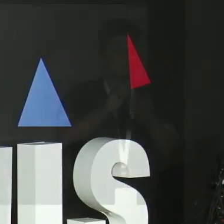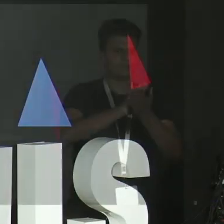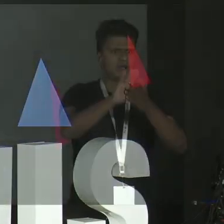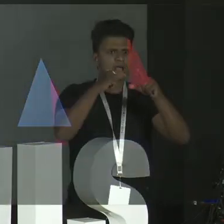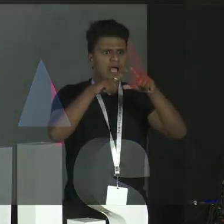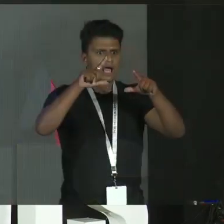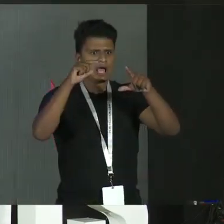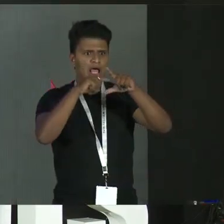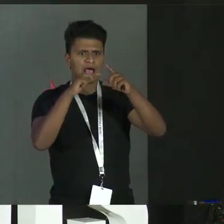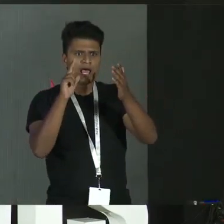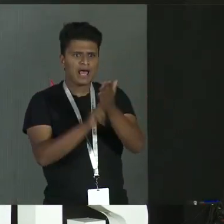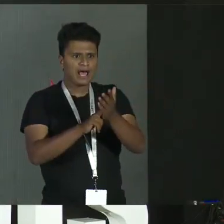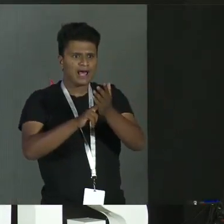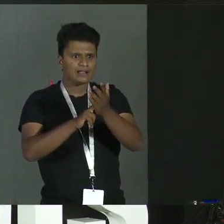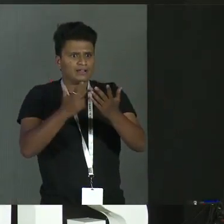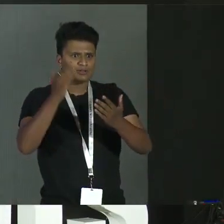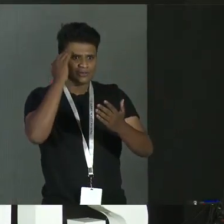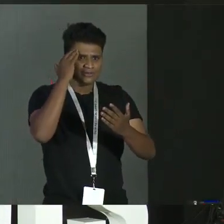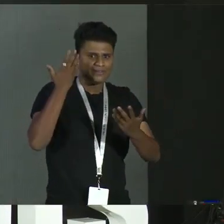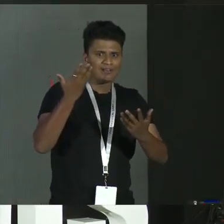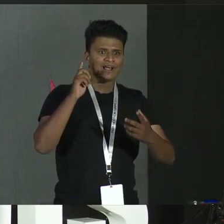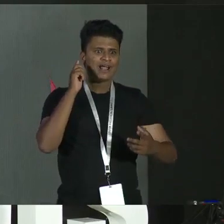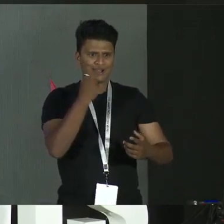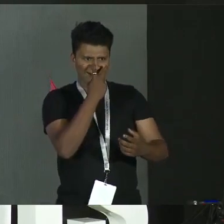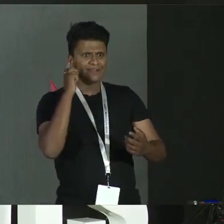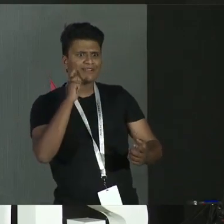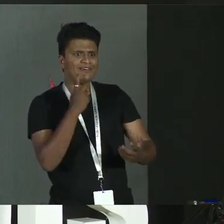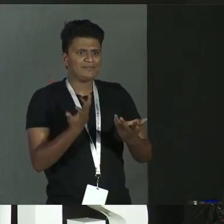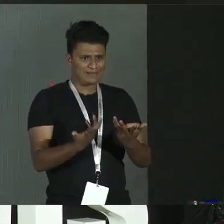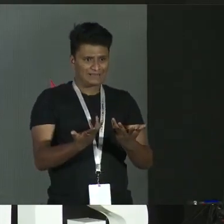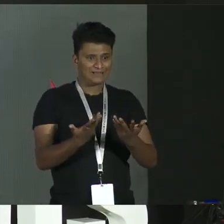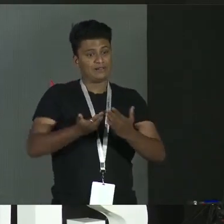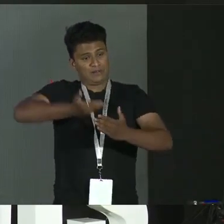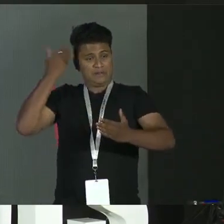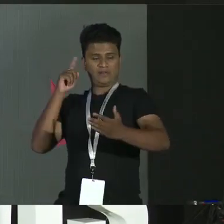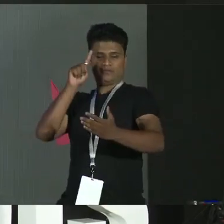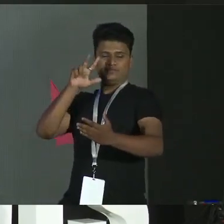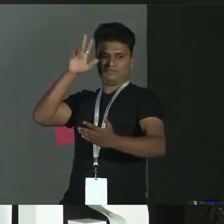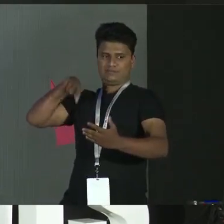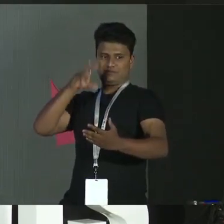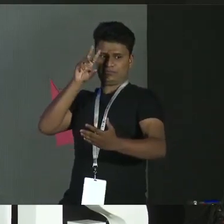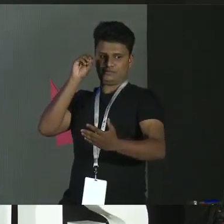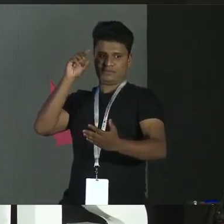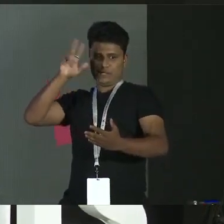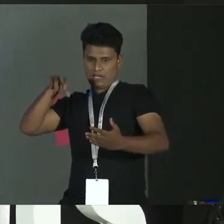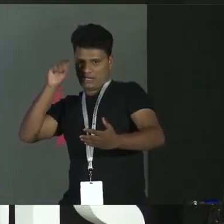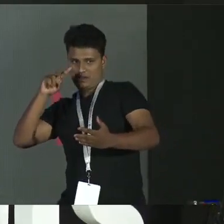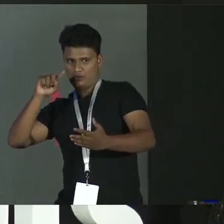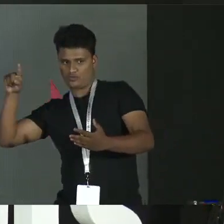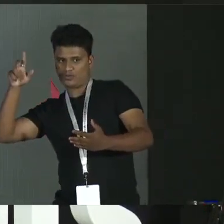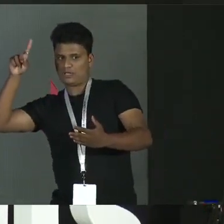brilliant, amazing deafblind woman who lived from 1880 to